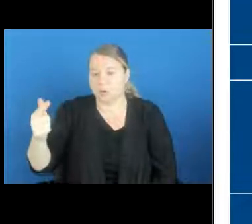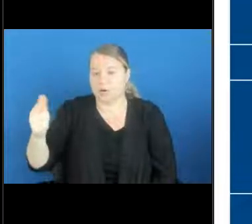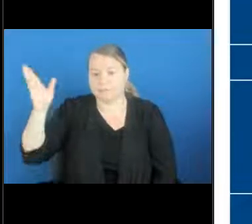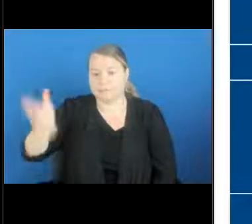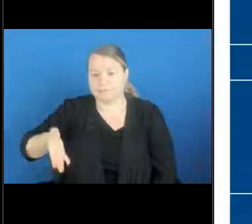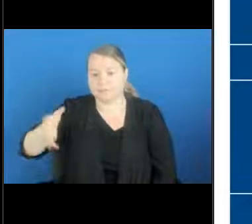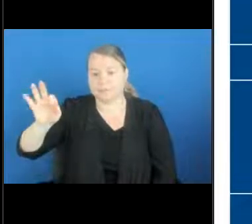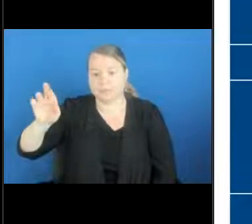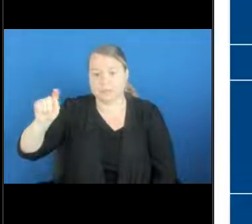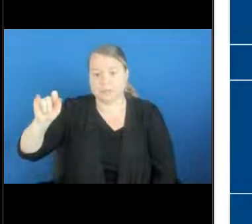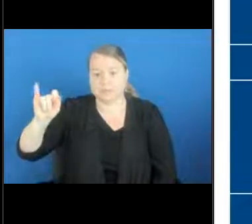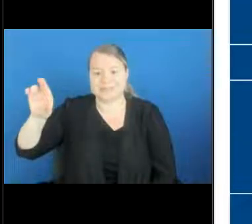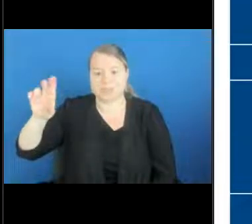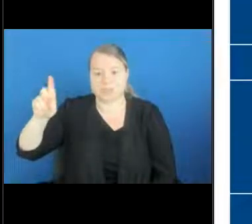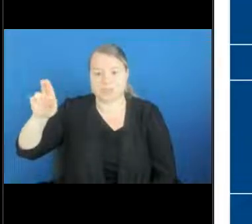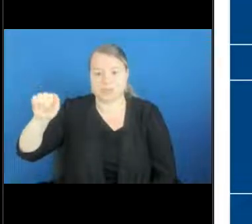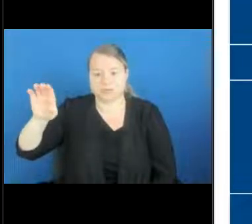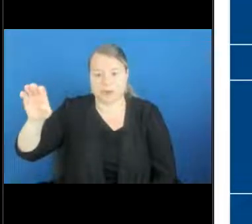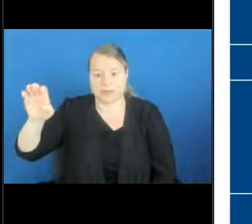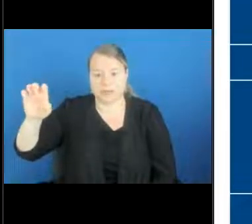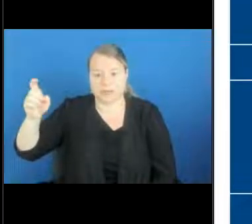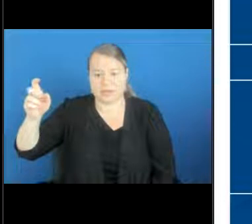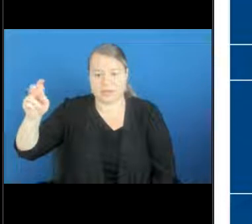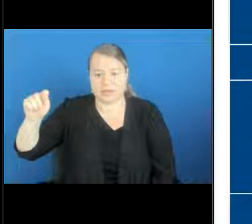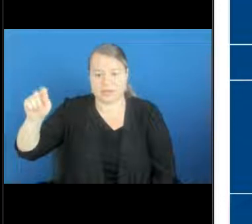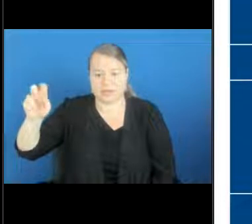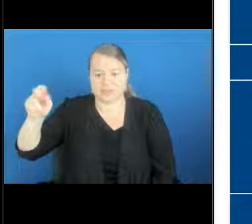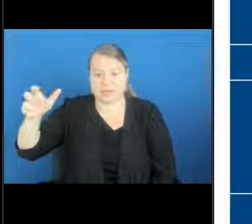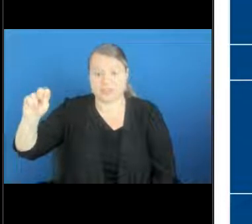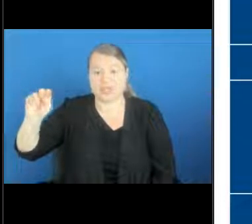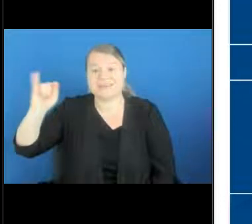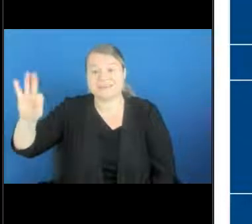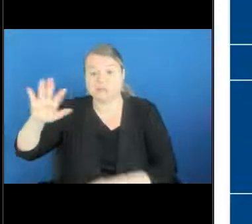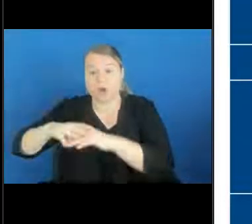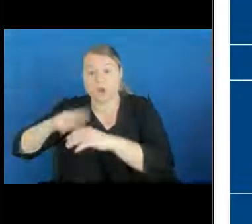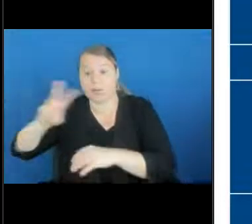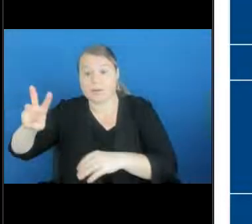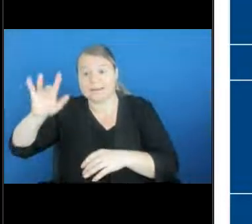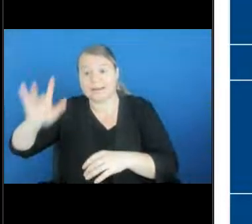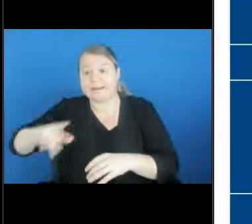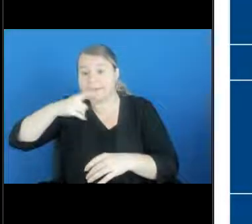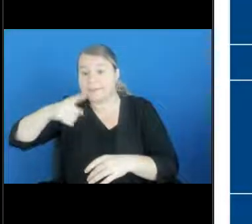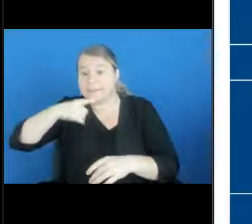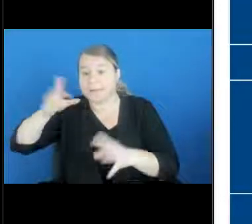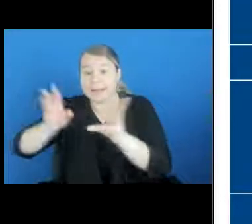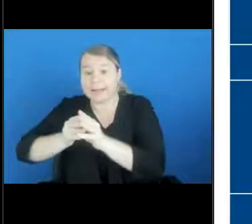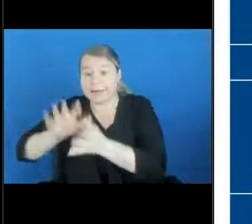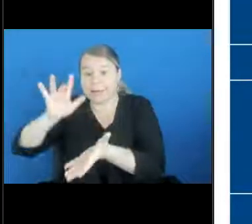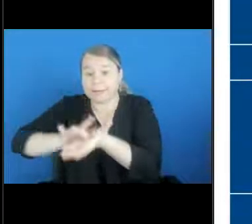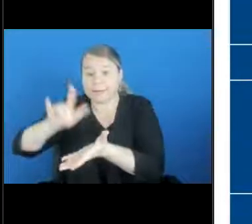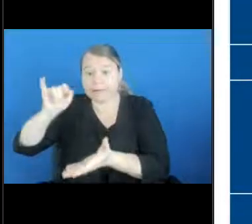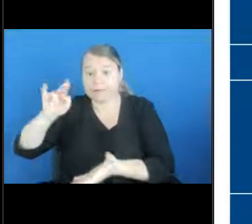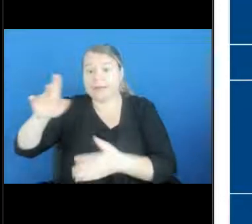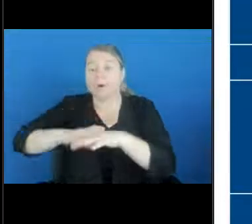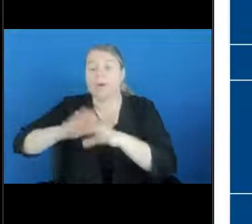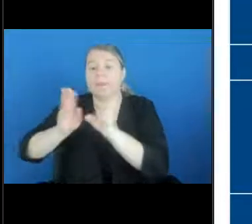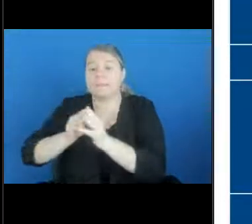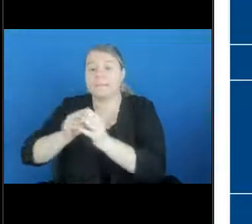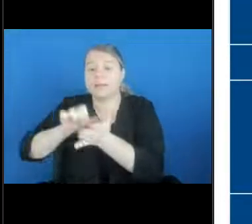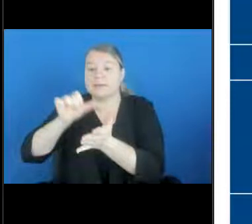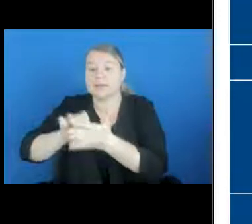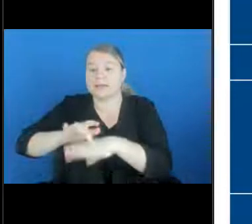virginiadot.org/Frontier Drive Extension. And if you're on the website, click on the public hearing link, and on the meeting page, clicking on the